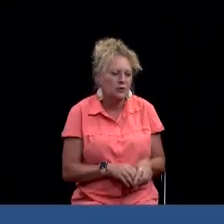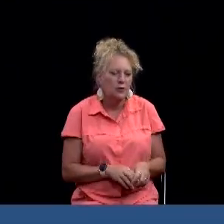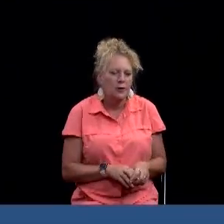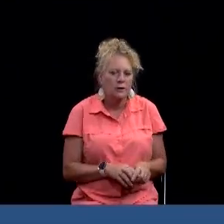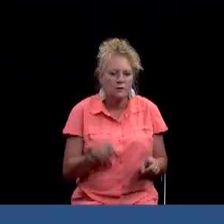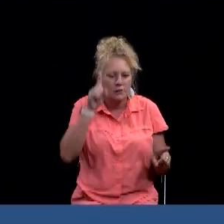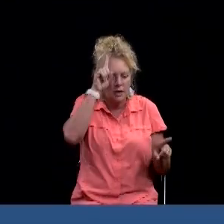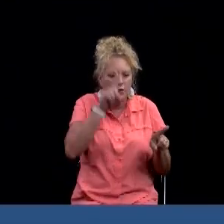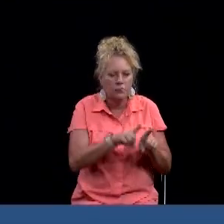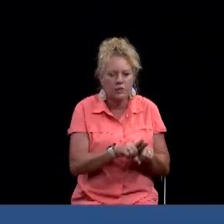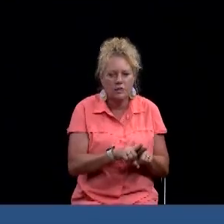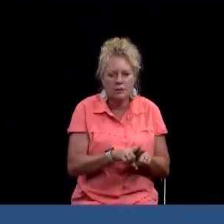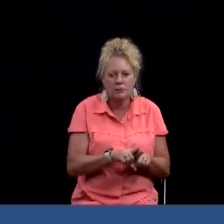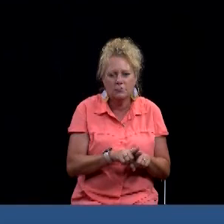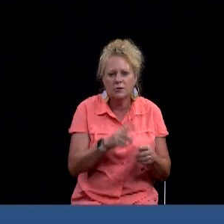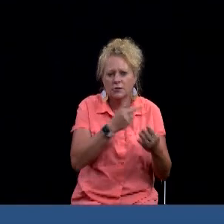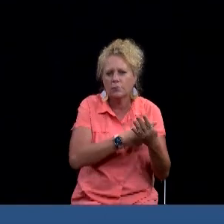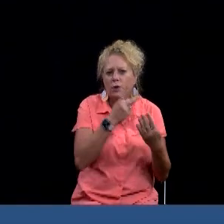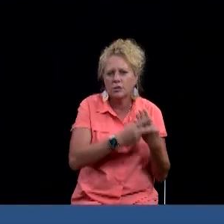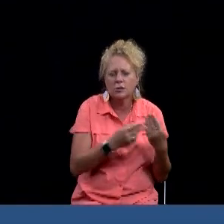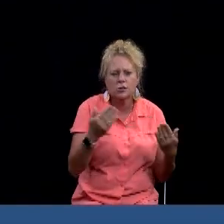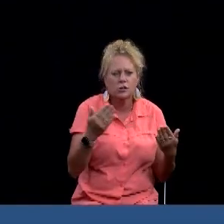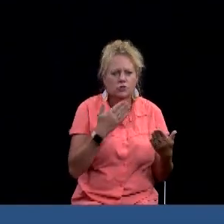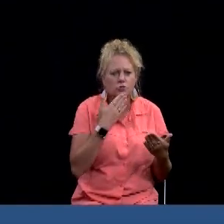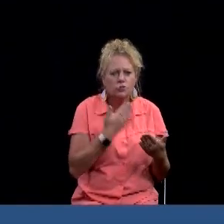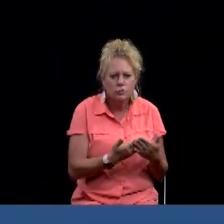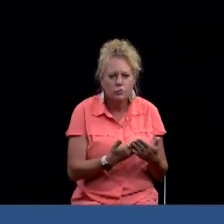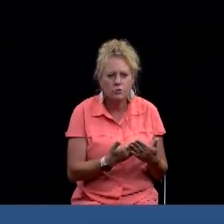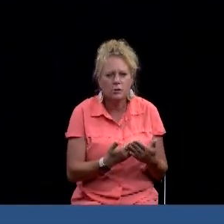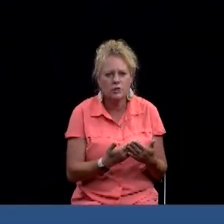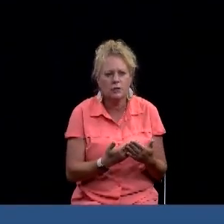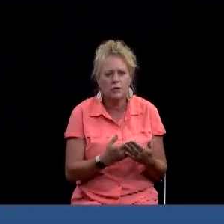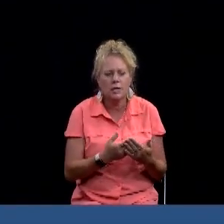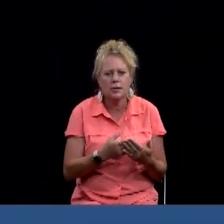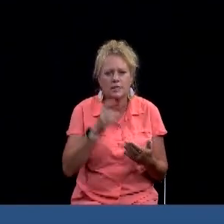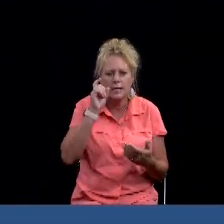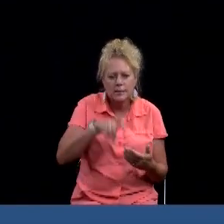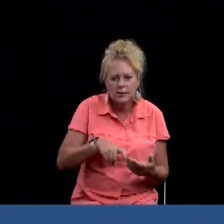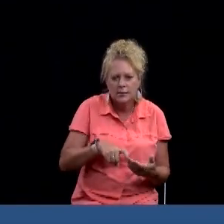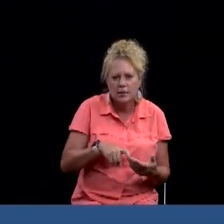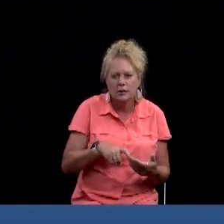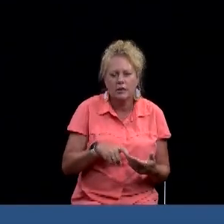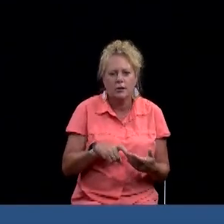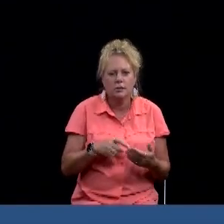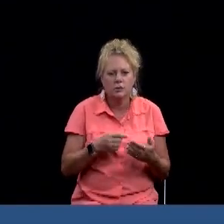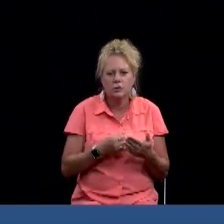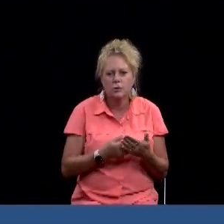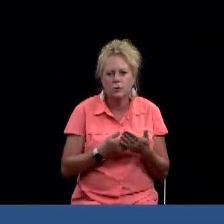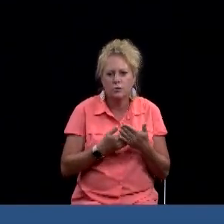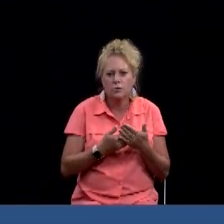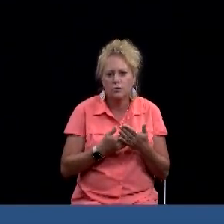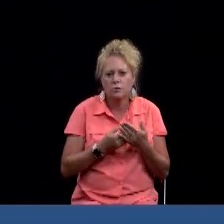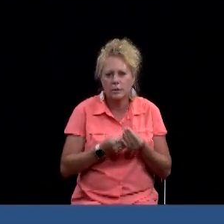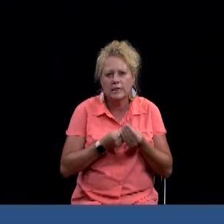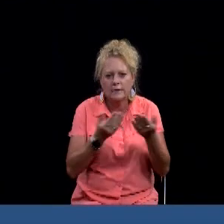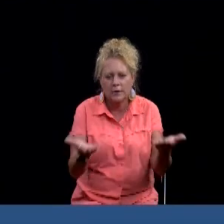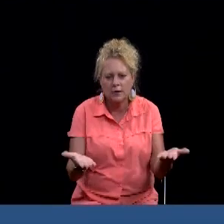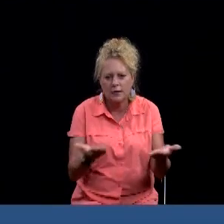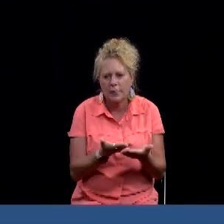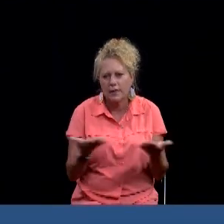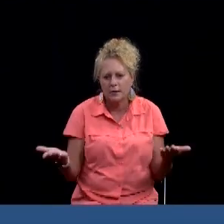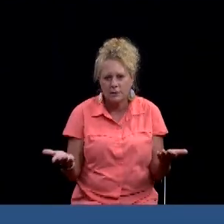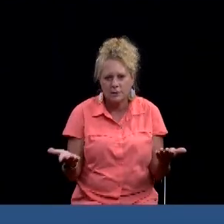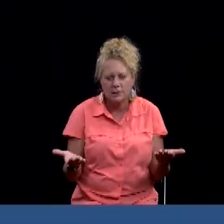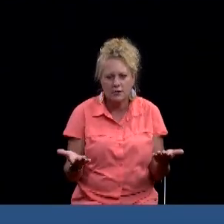necessary. The commitment to providing, again, quality housing to our residents, I think is